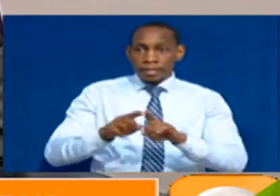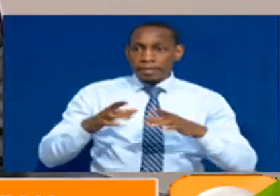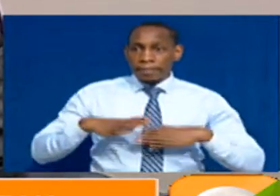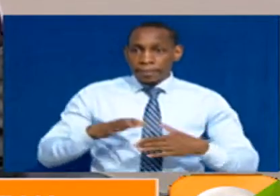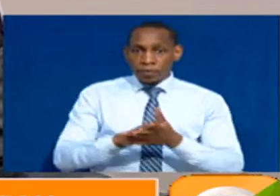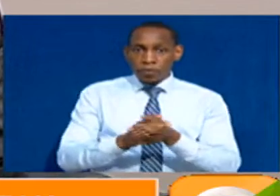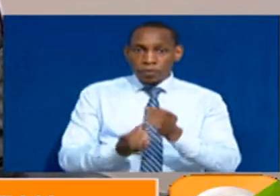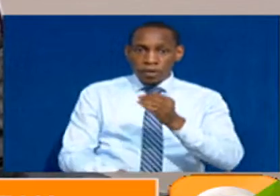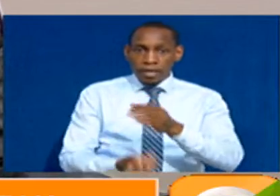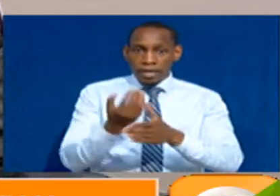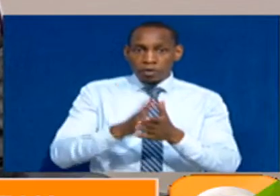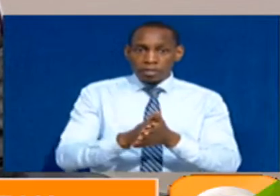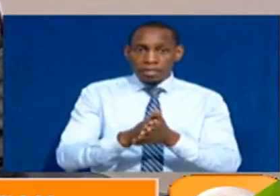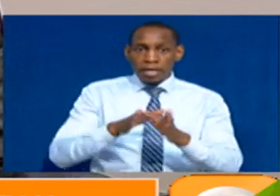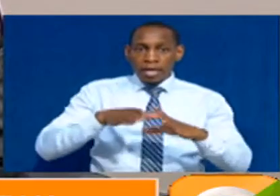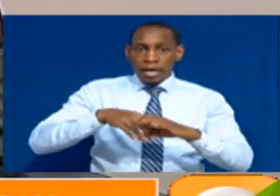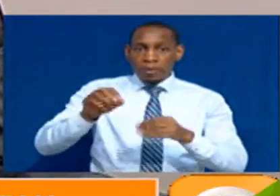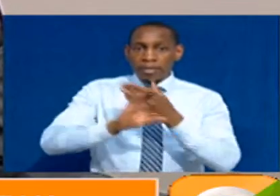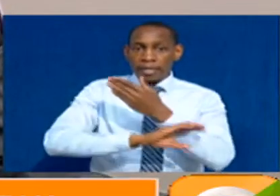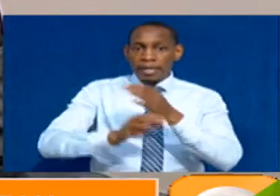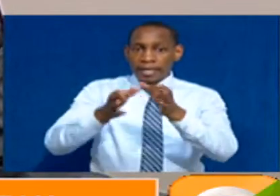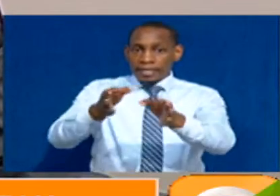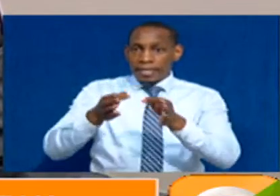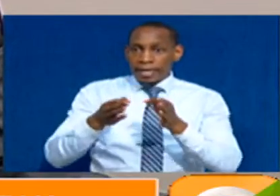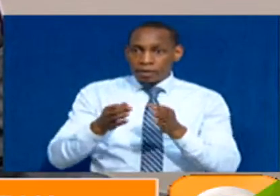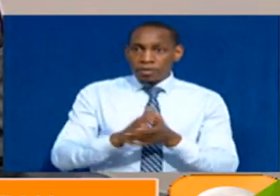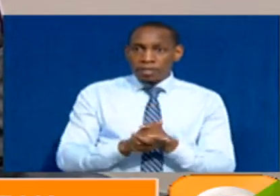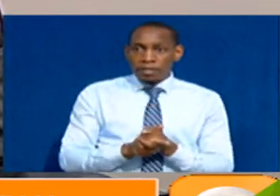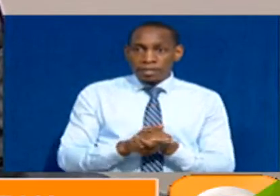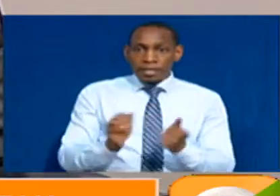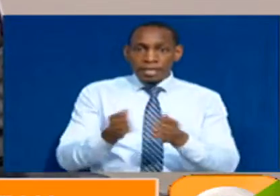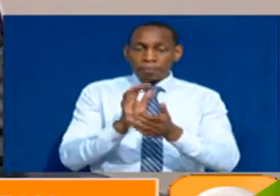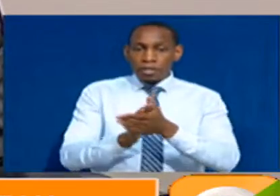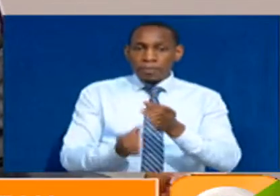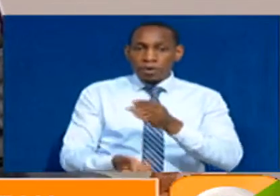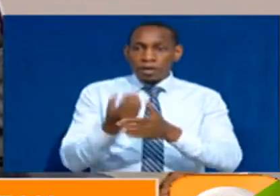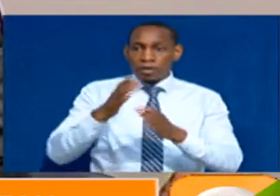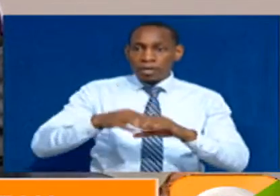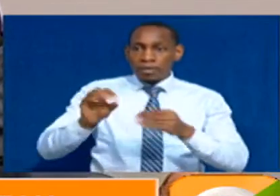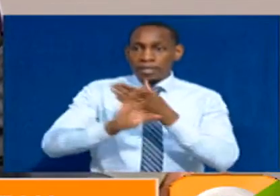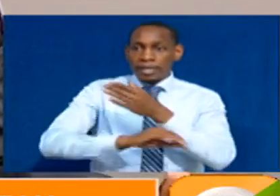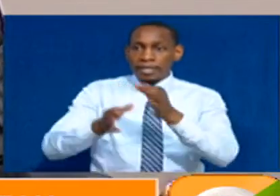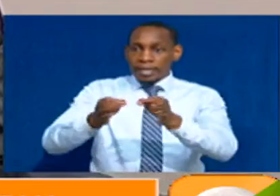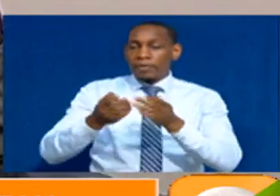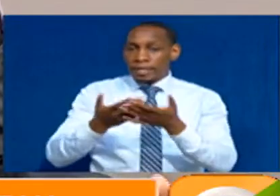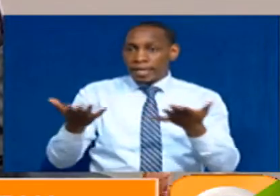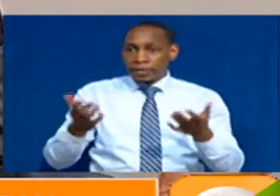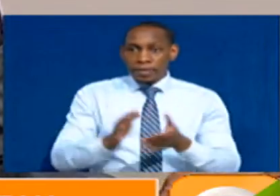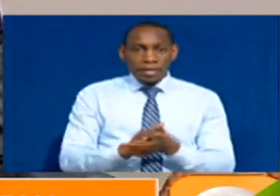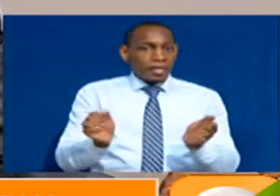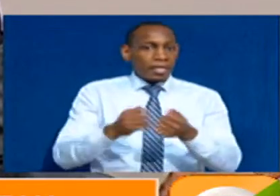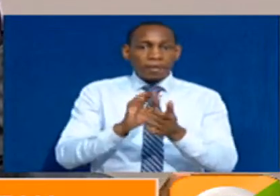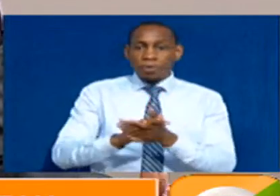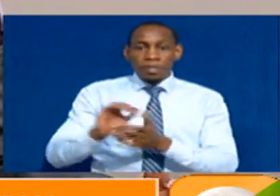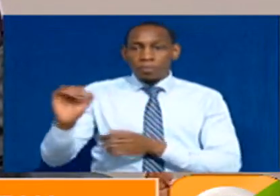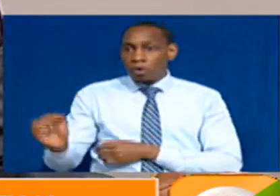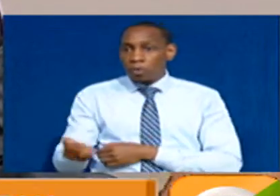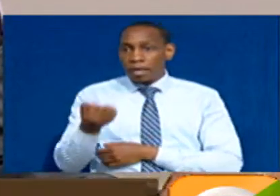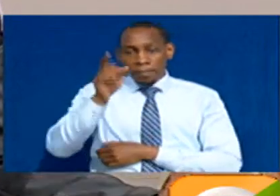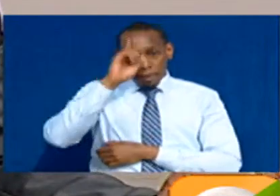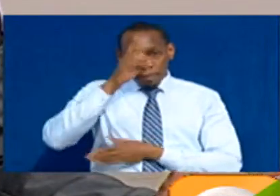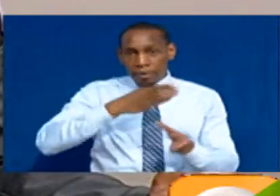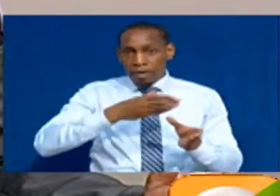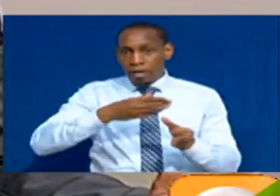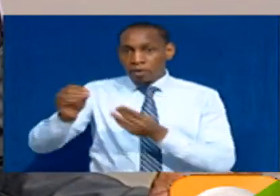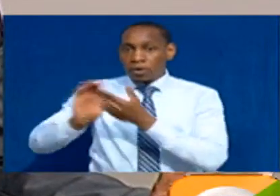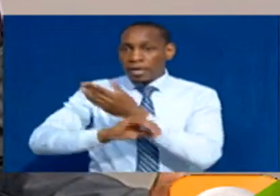open bank accounts, offshore bank accounts. People do not just open offshore bank accounts anywhere. You don't just wake up and go to